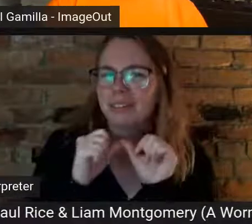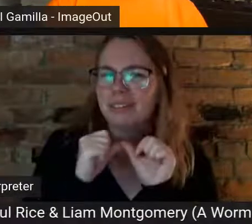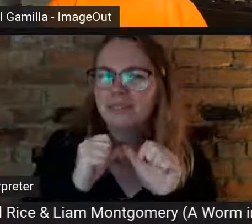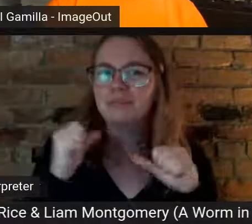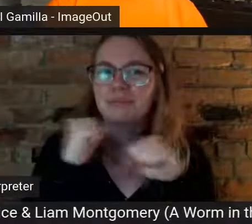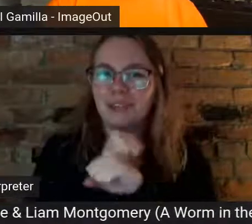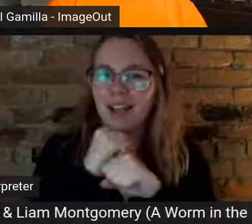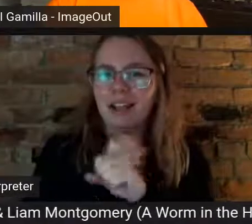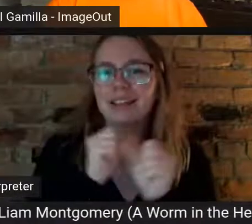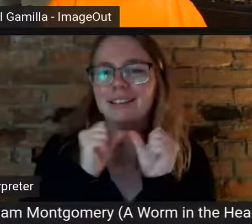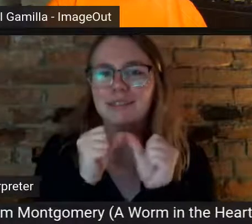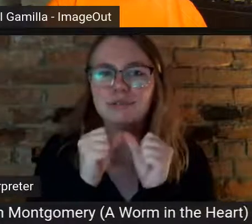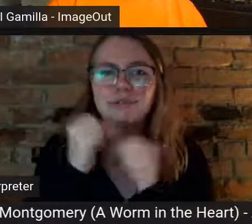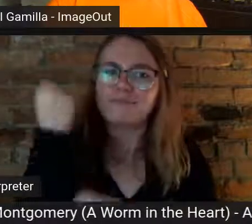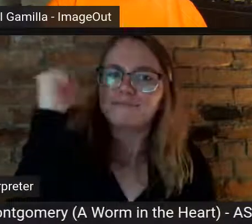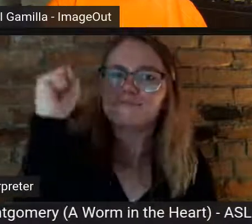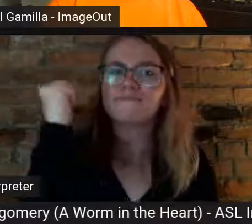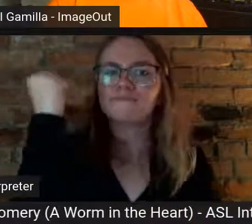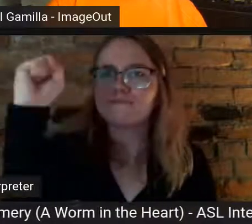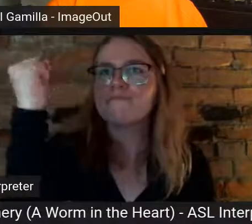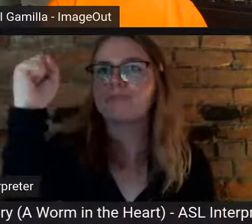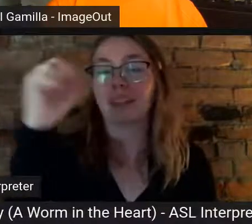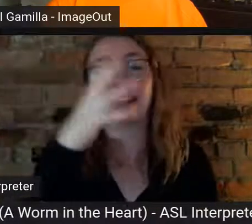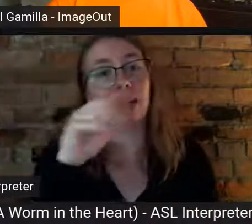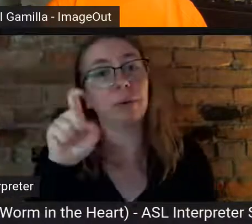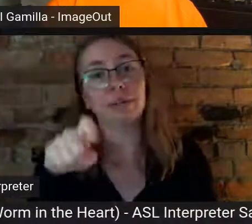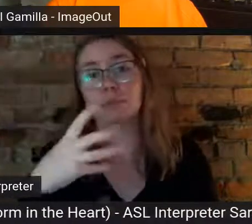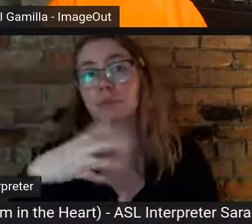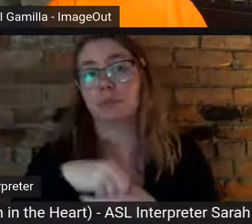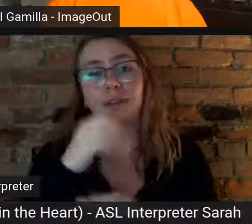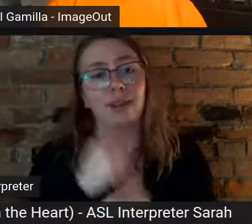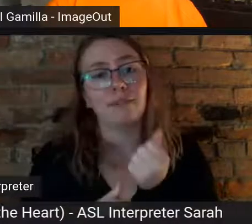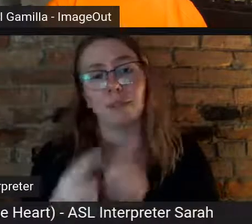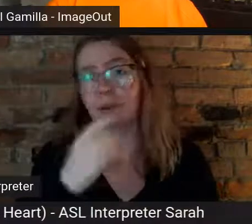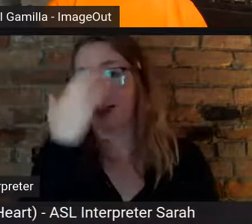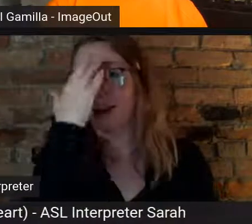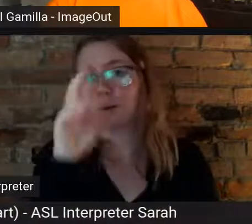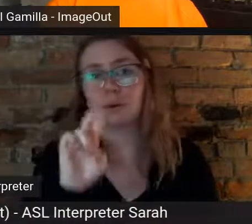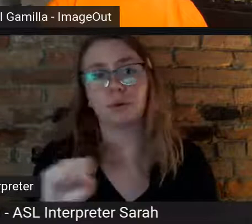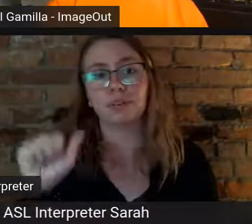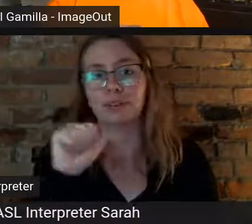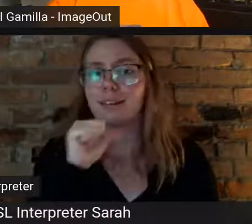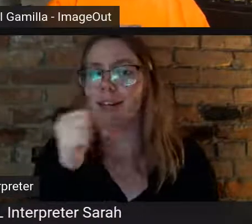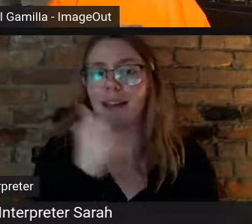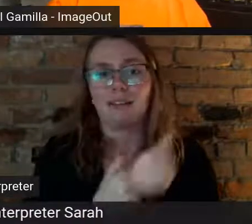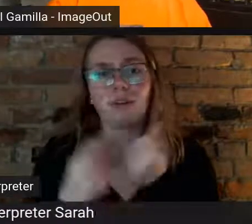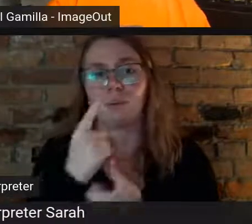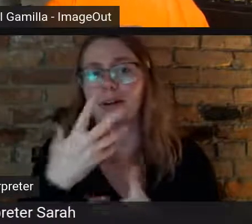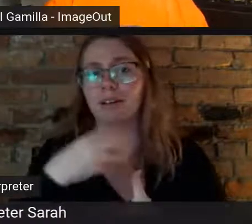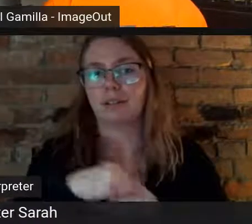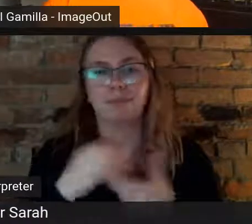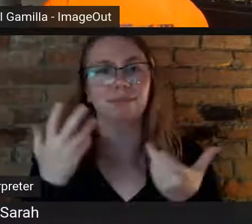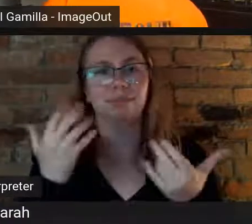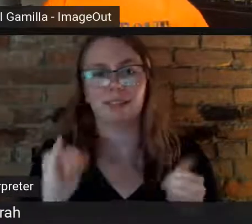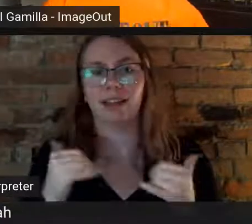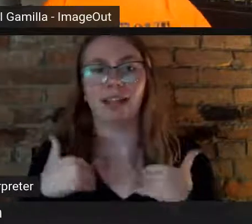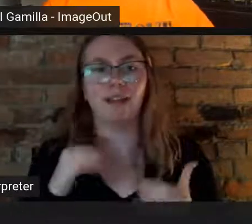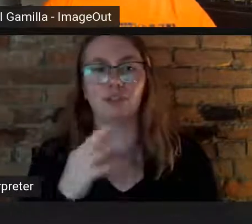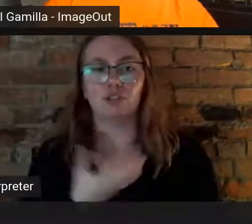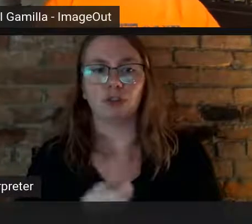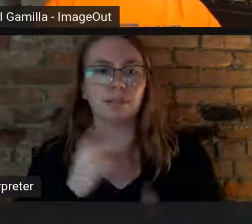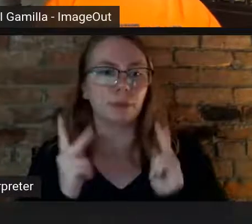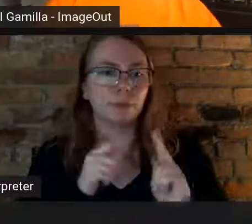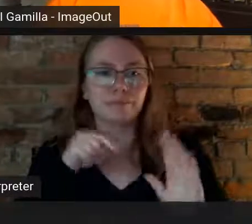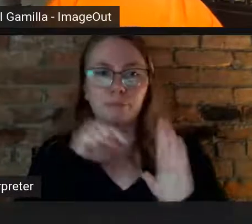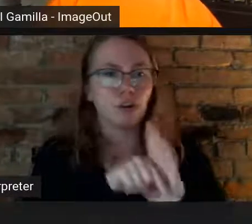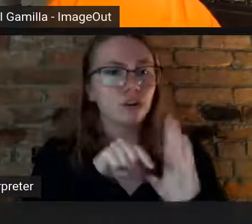articulate why it is. I mean, we need to include everyone. I know the fight isn't done here in the U.S. There are, you know, trans people who are being murdered.